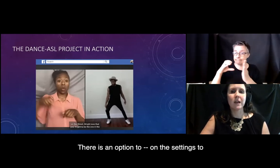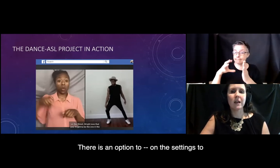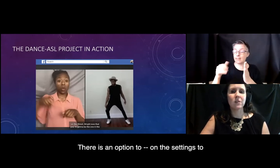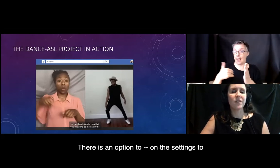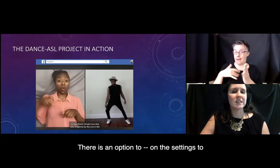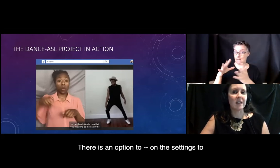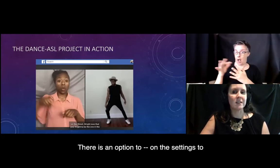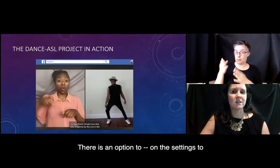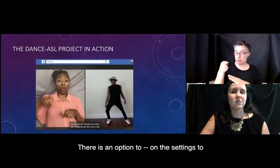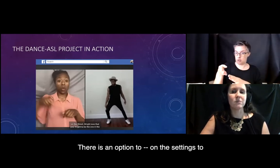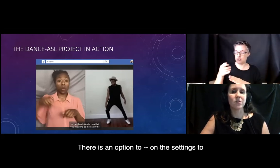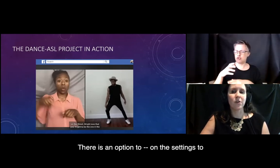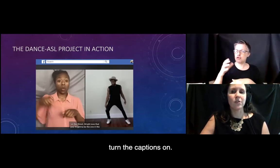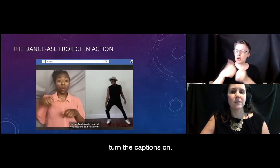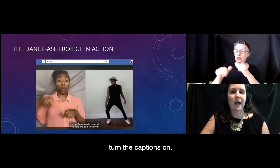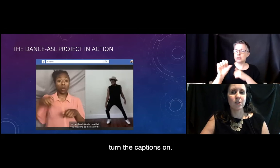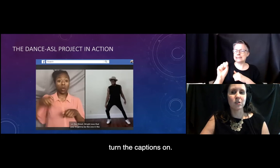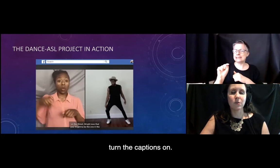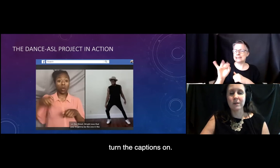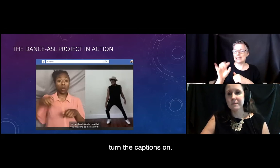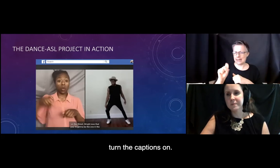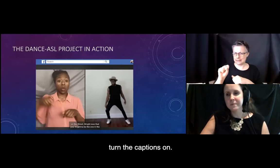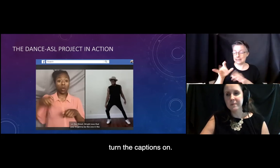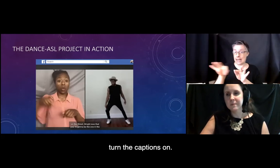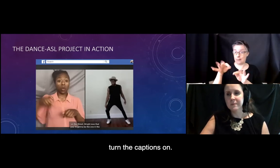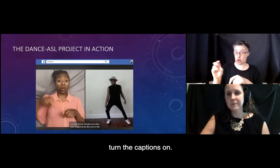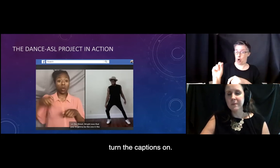to, on the setting, to turn the captions on.